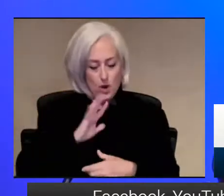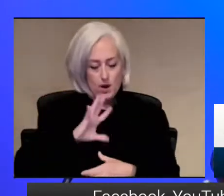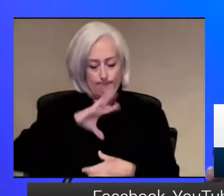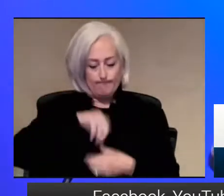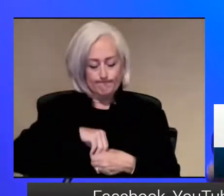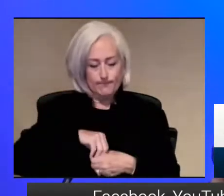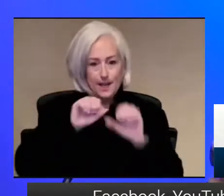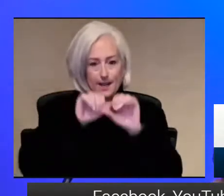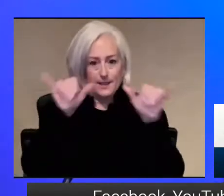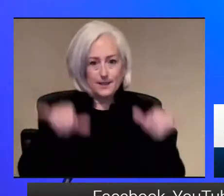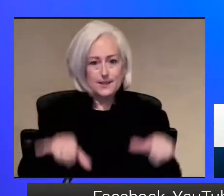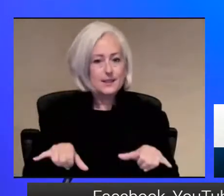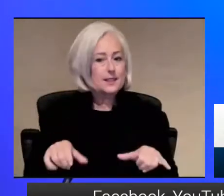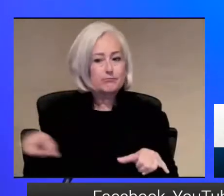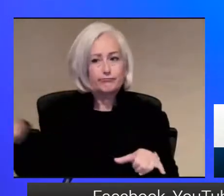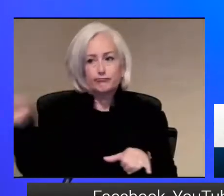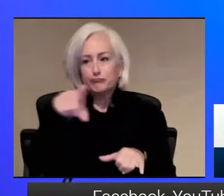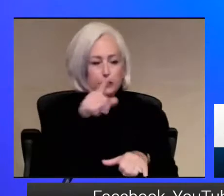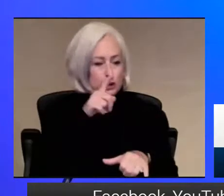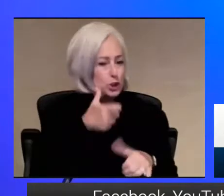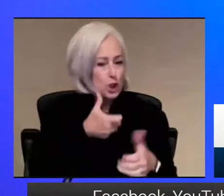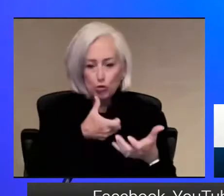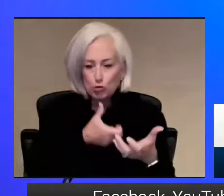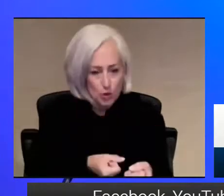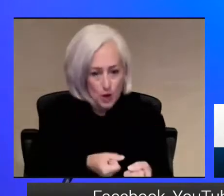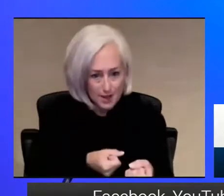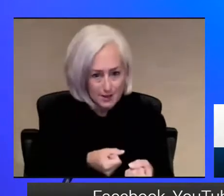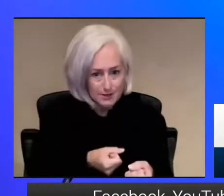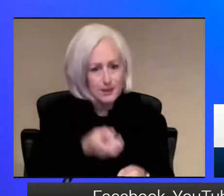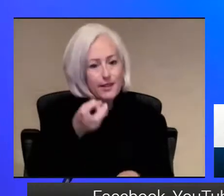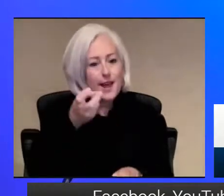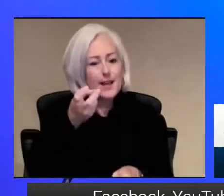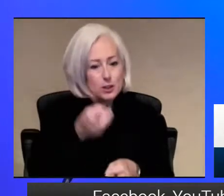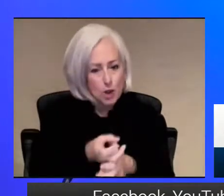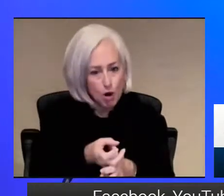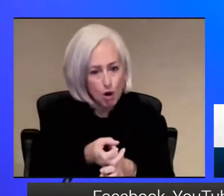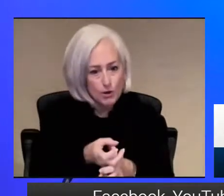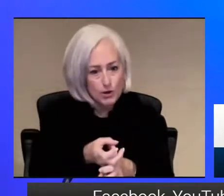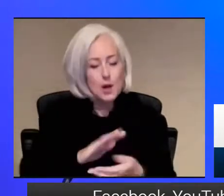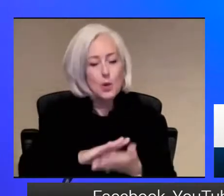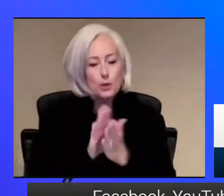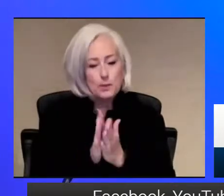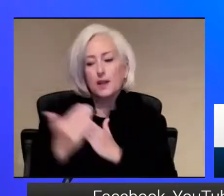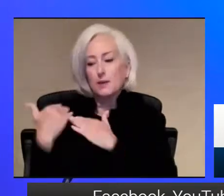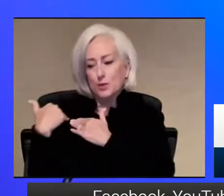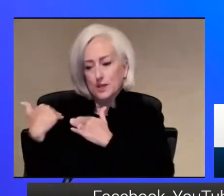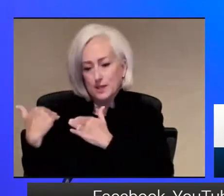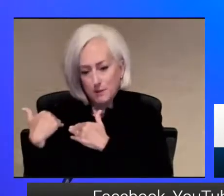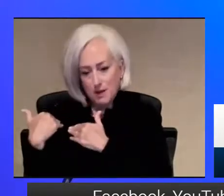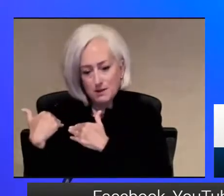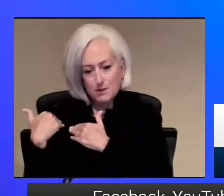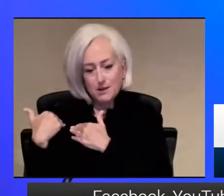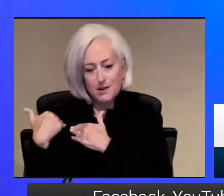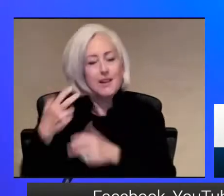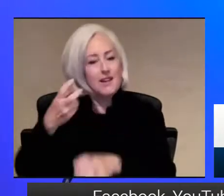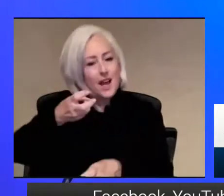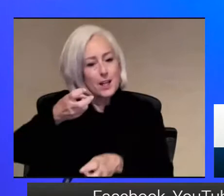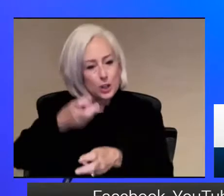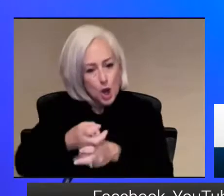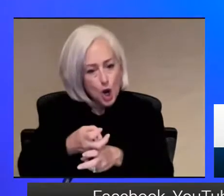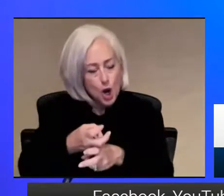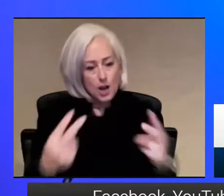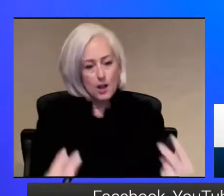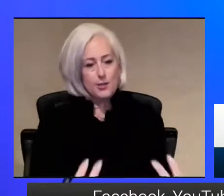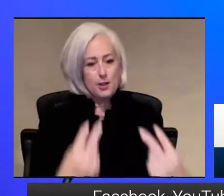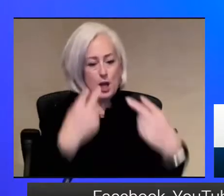hard. But also that it's starking to us, and it's hard for us to carry that because they look at us as the